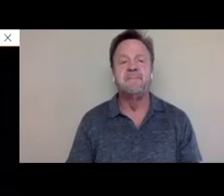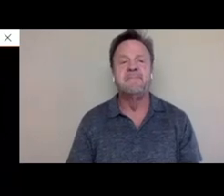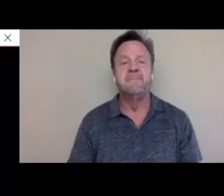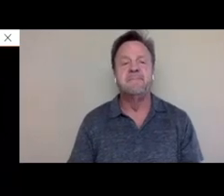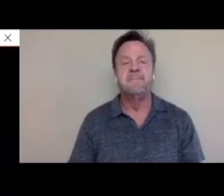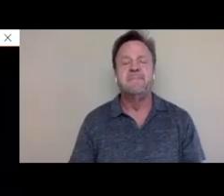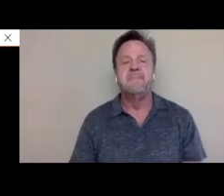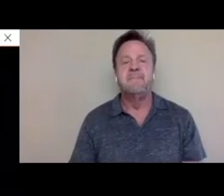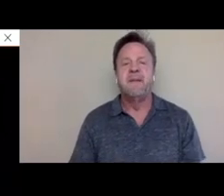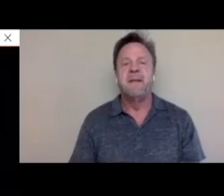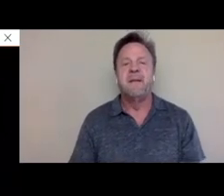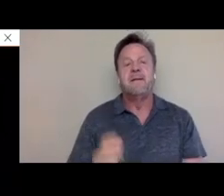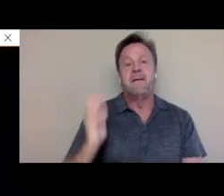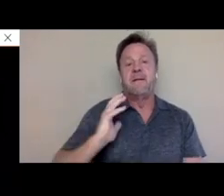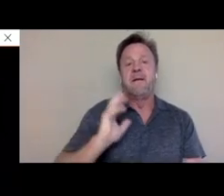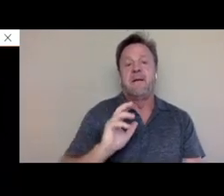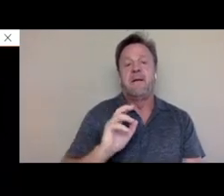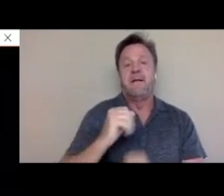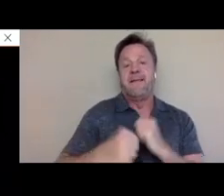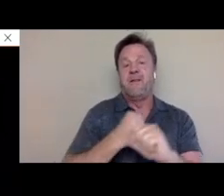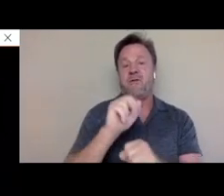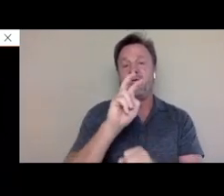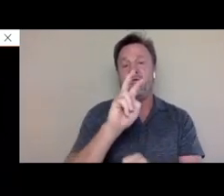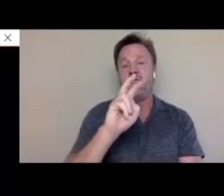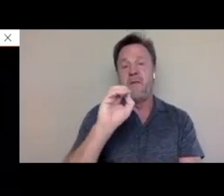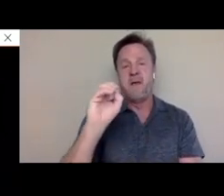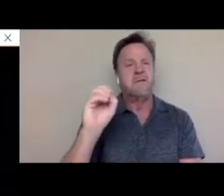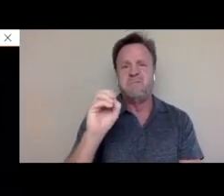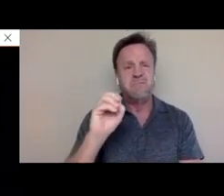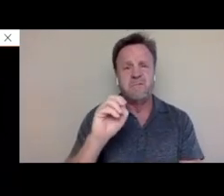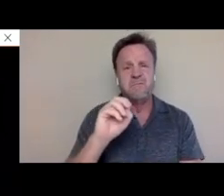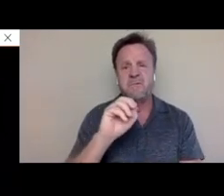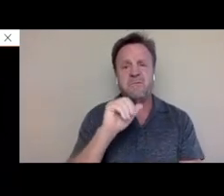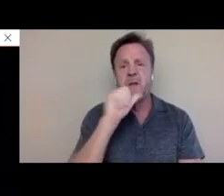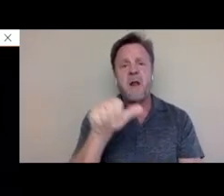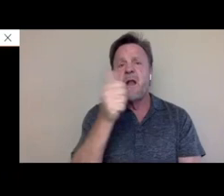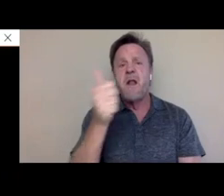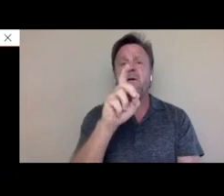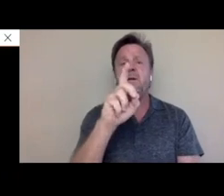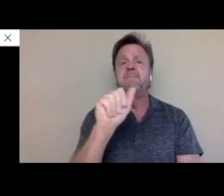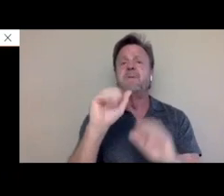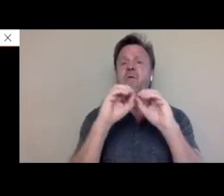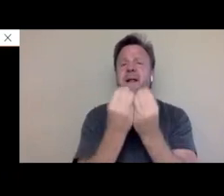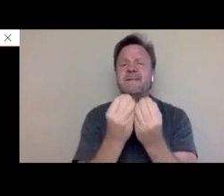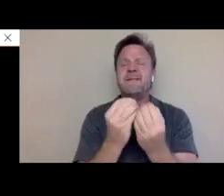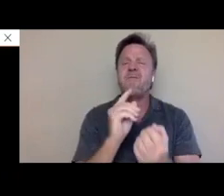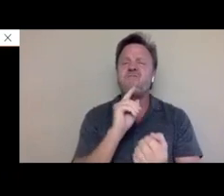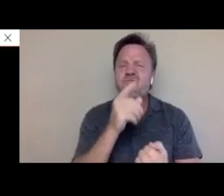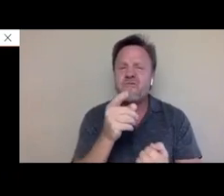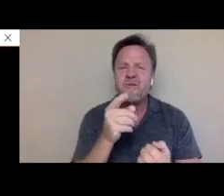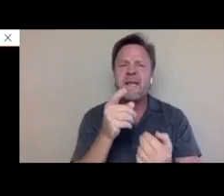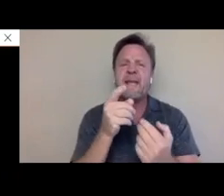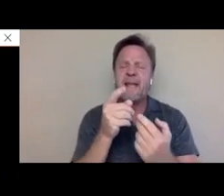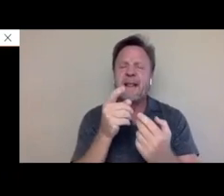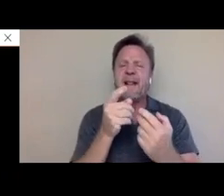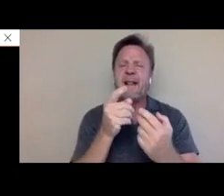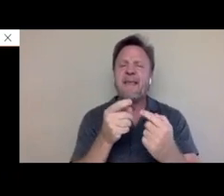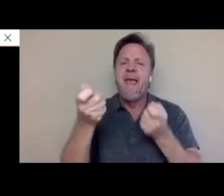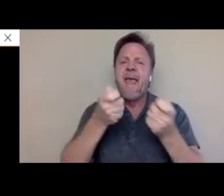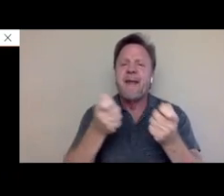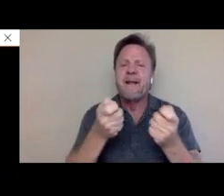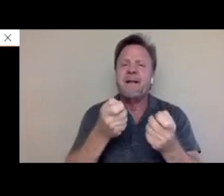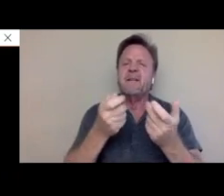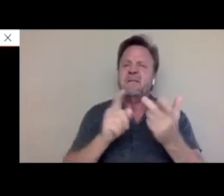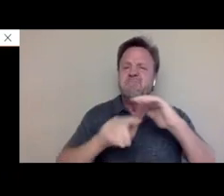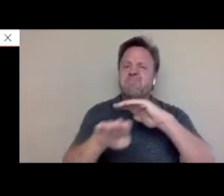In 2000, there really was not another disability organization that really was tackling what are fundamental issues to people